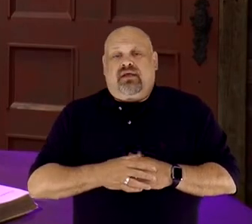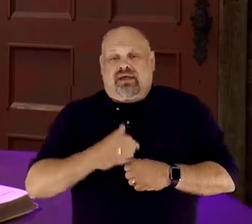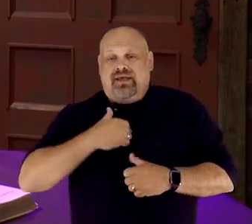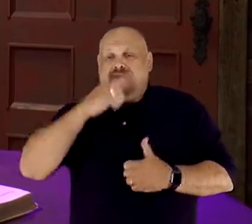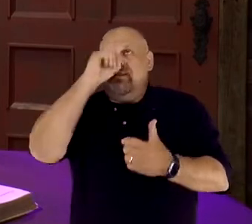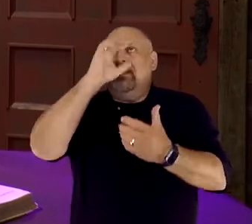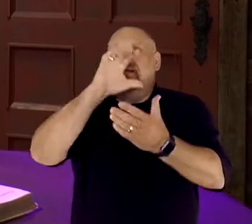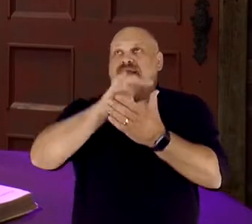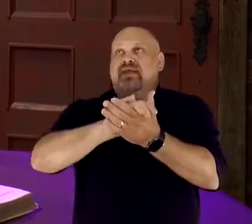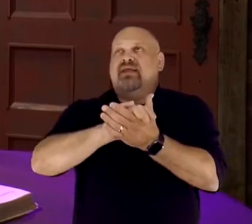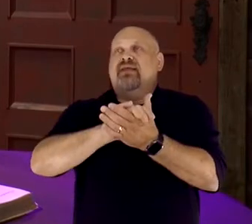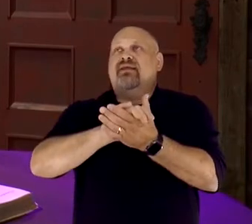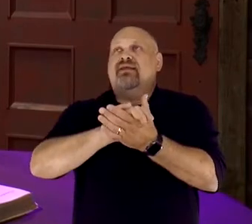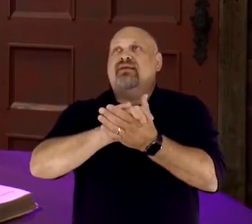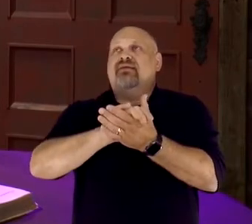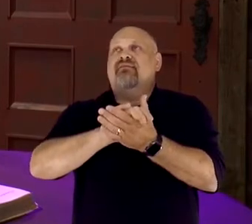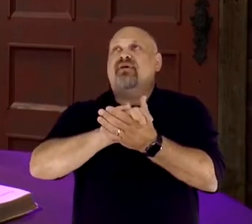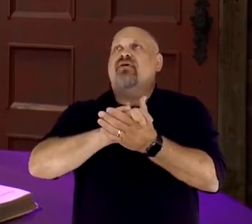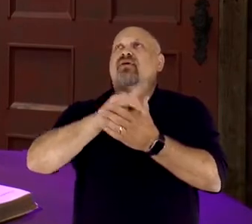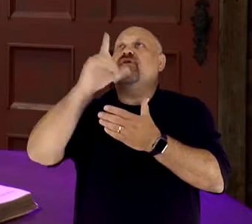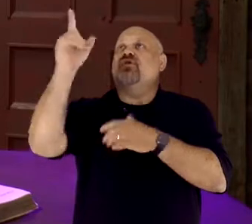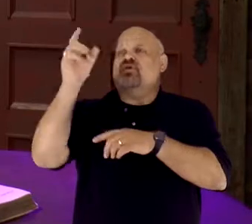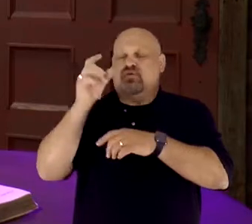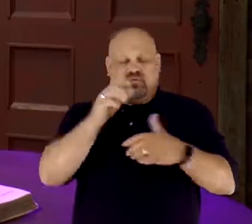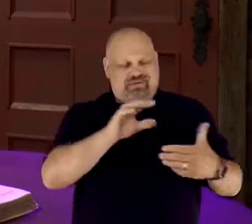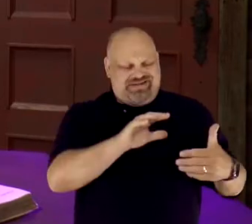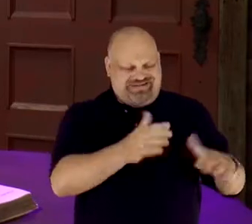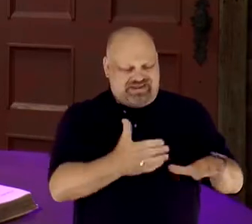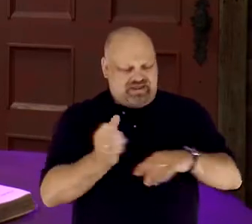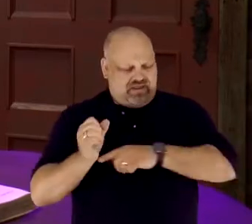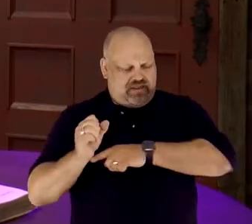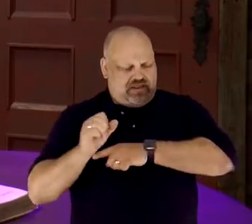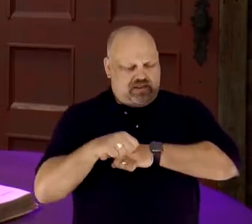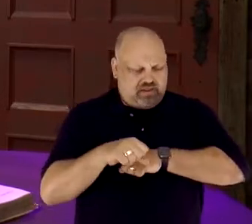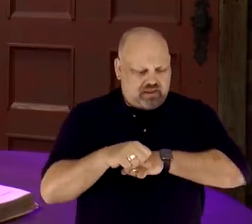And I believe that you conquered death